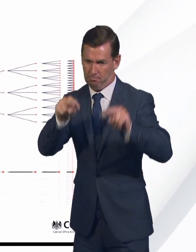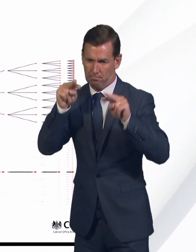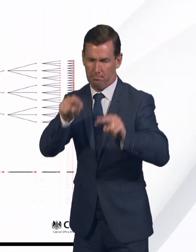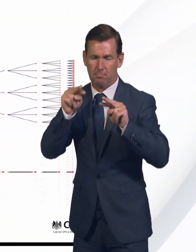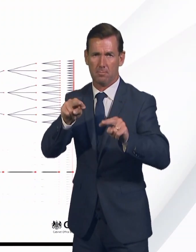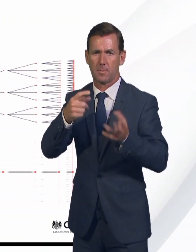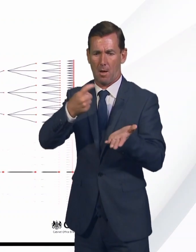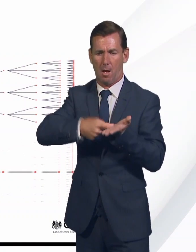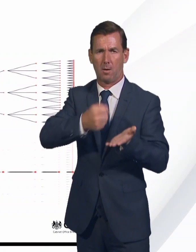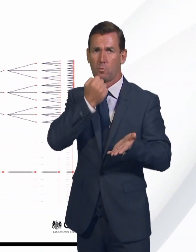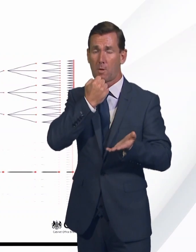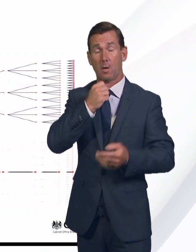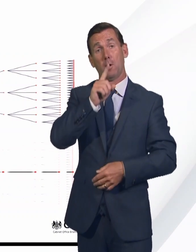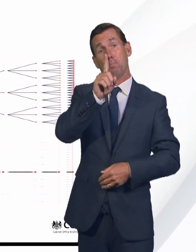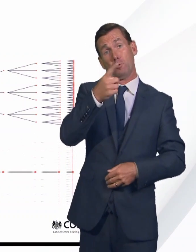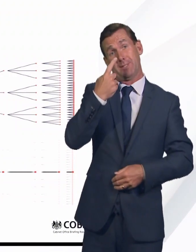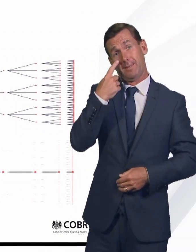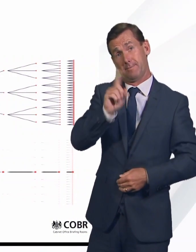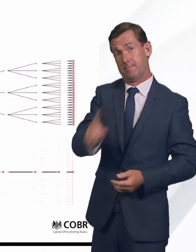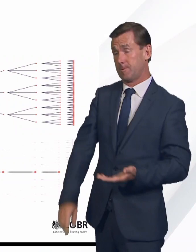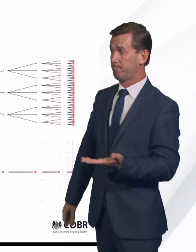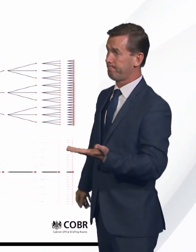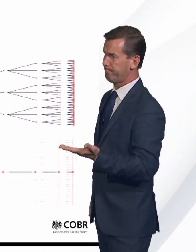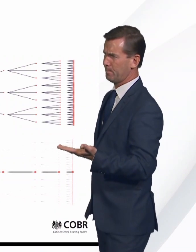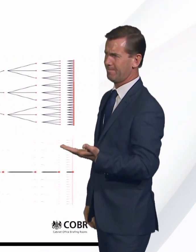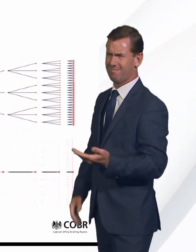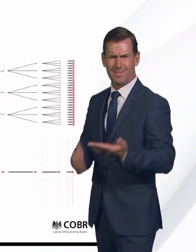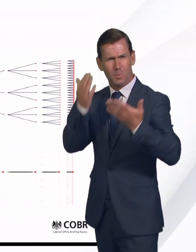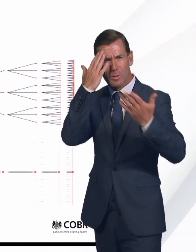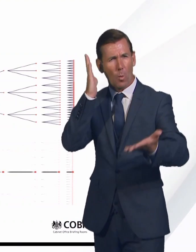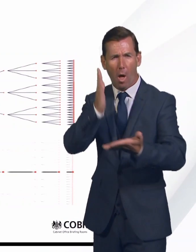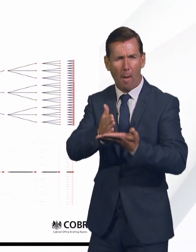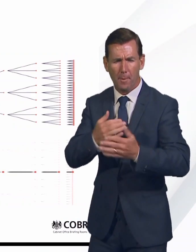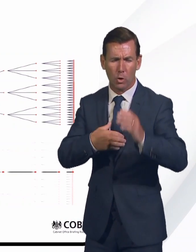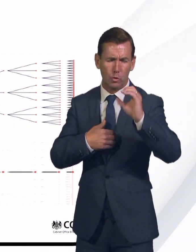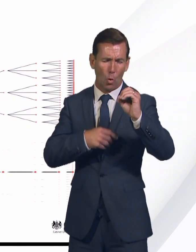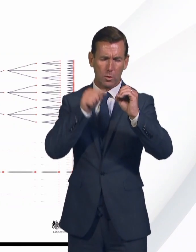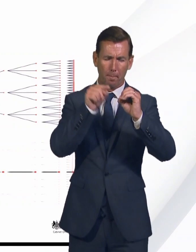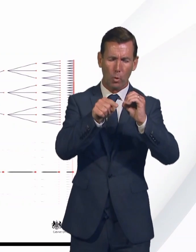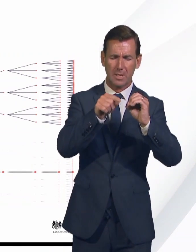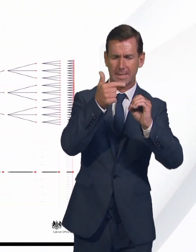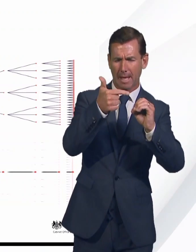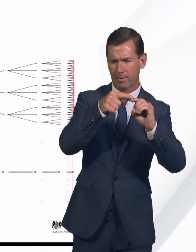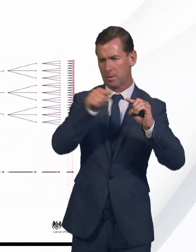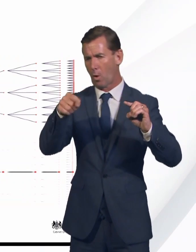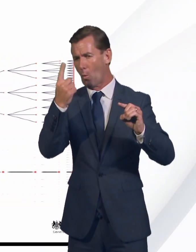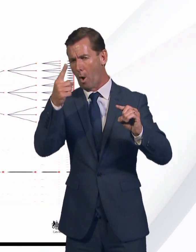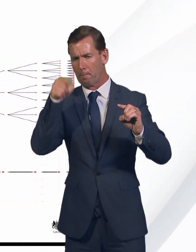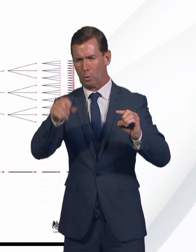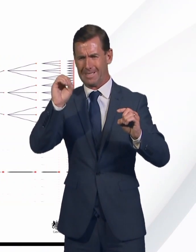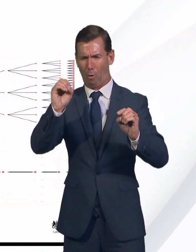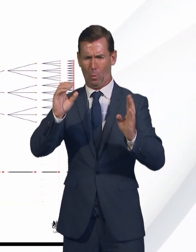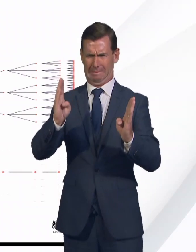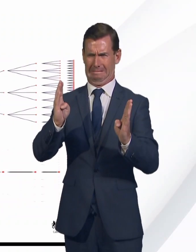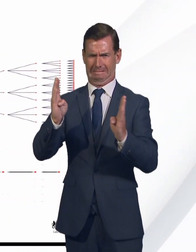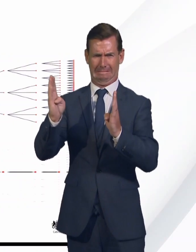said that, you can see that there's quite a range there, 0.7 to 1, in the estimate of R. And this is for a number